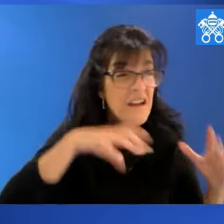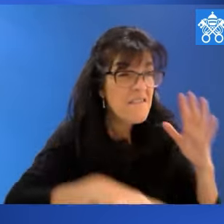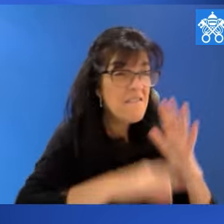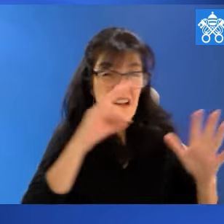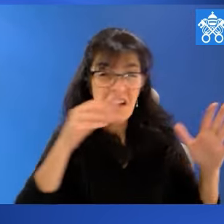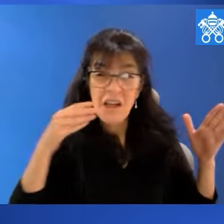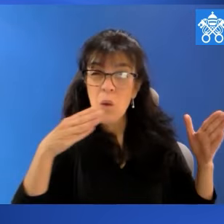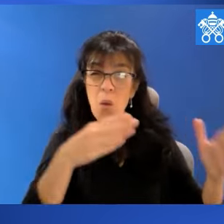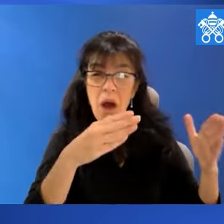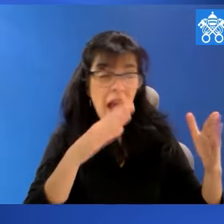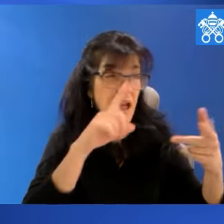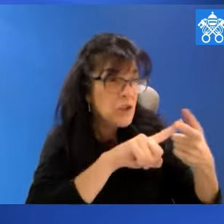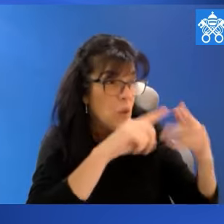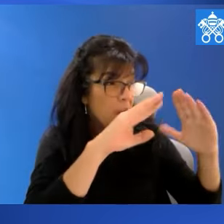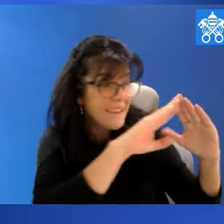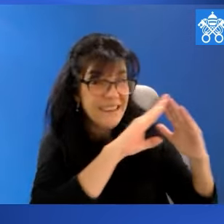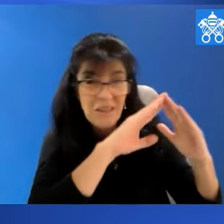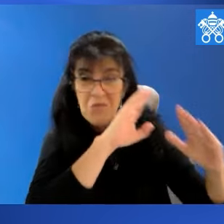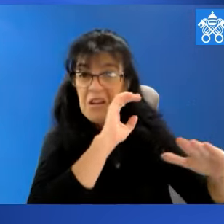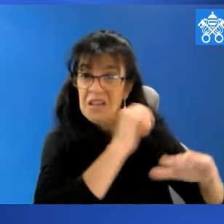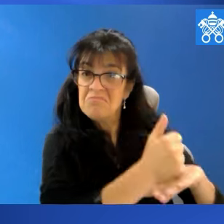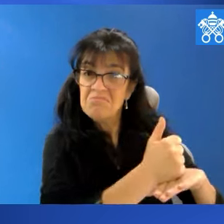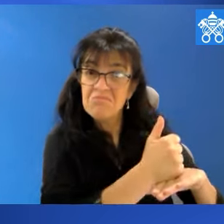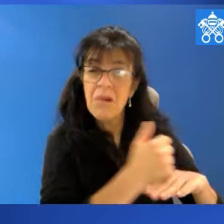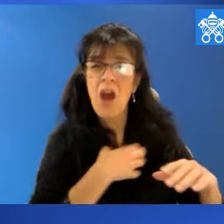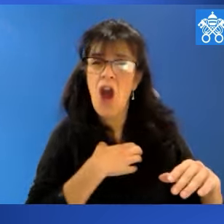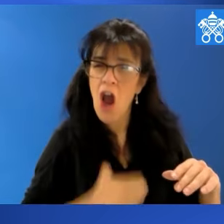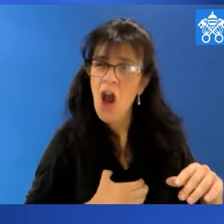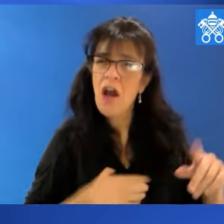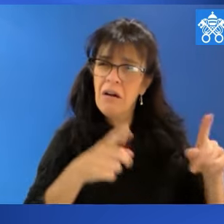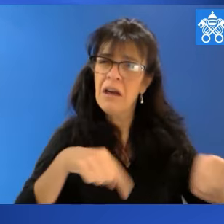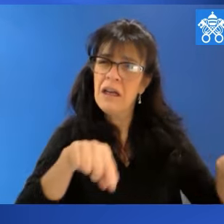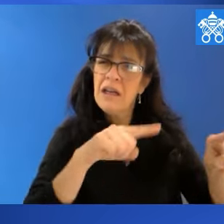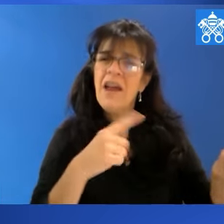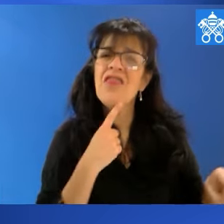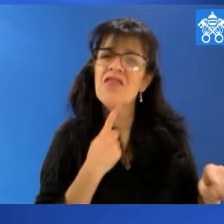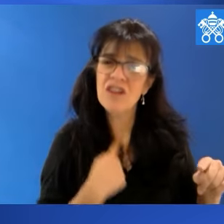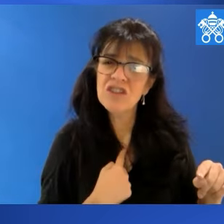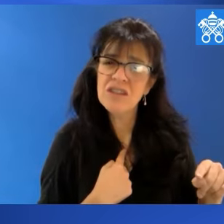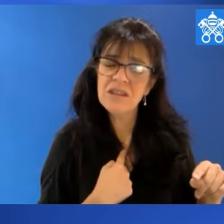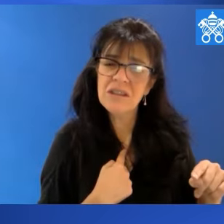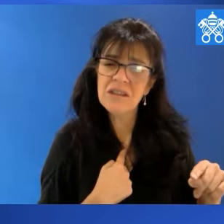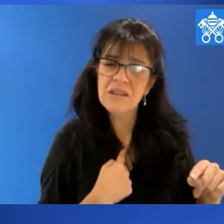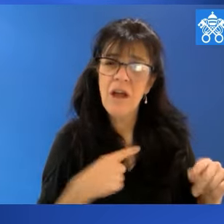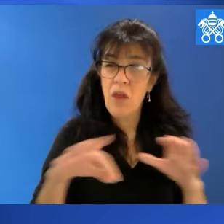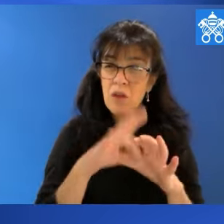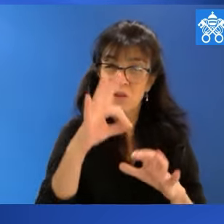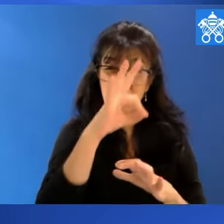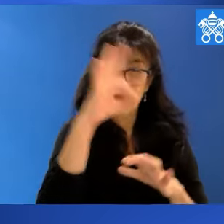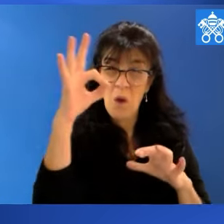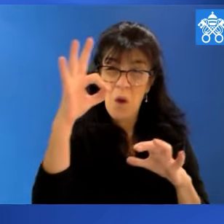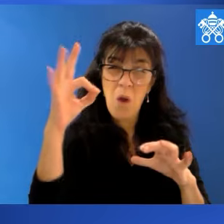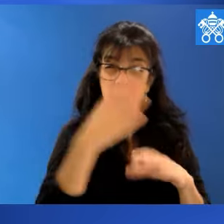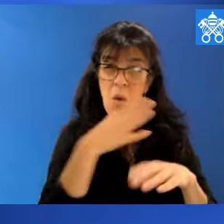no way to a city they could dwell in. Hungry they were and thirsty. Their soul was